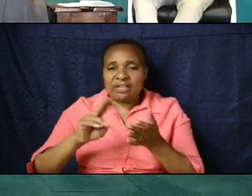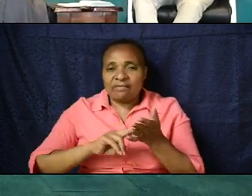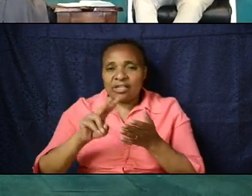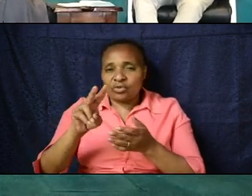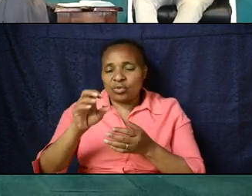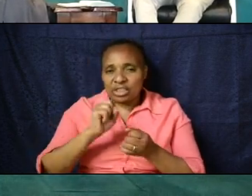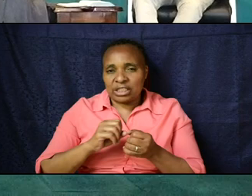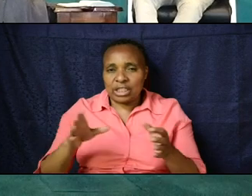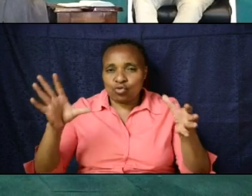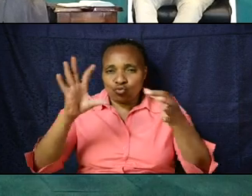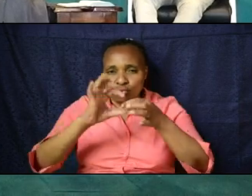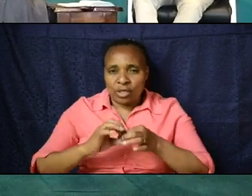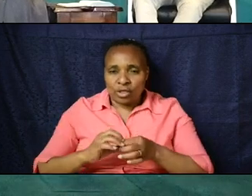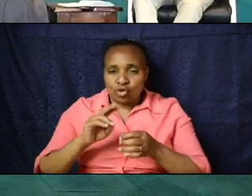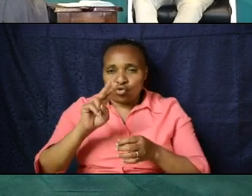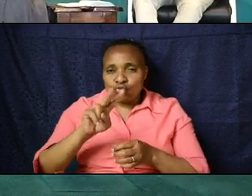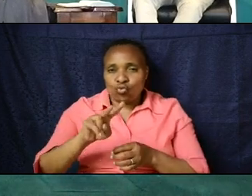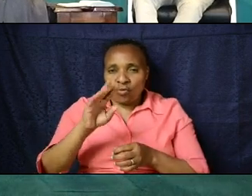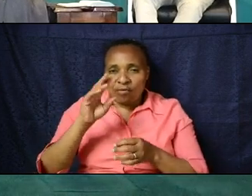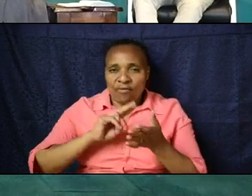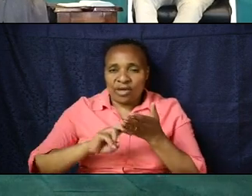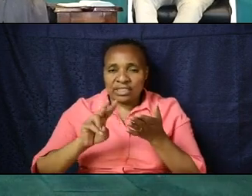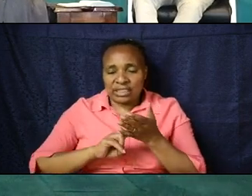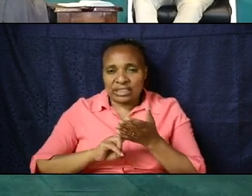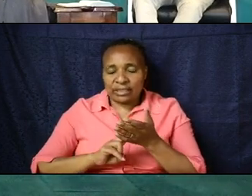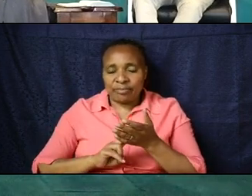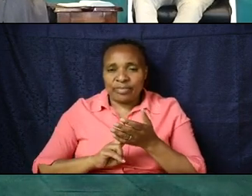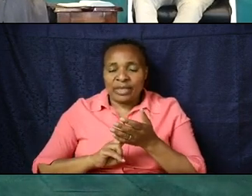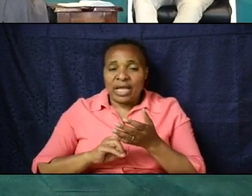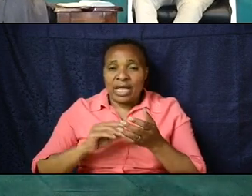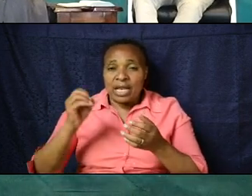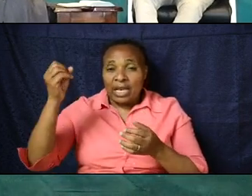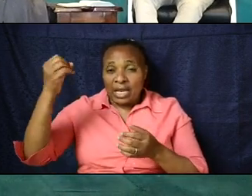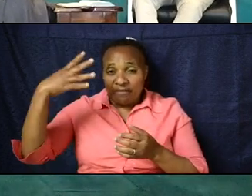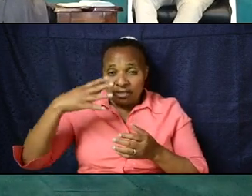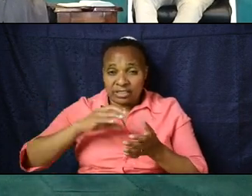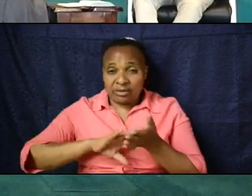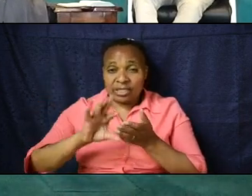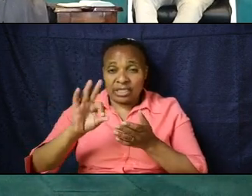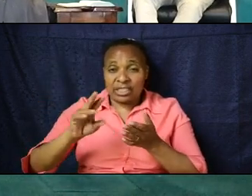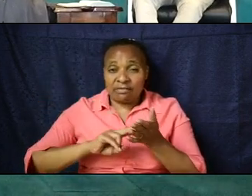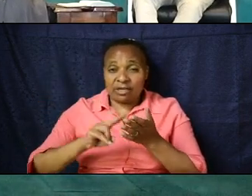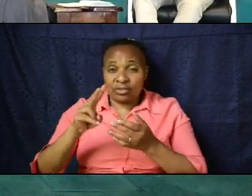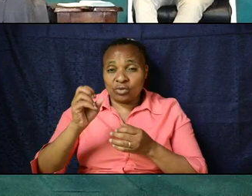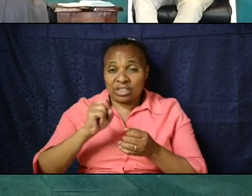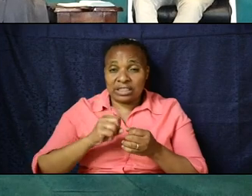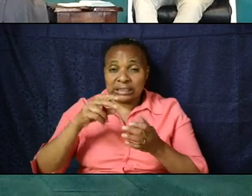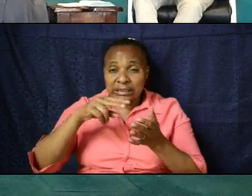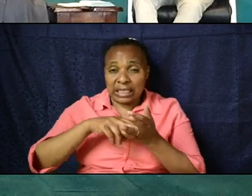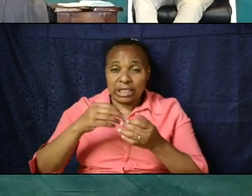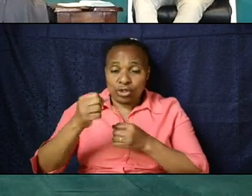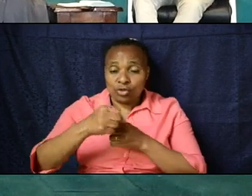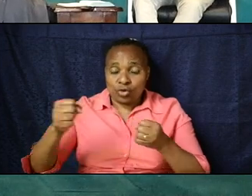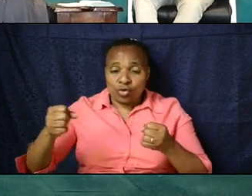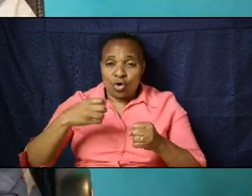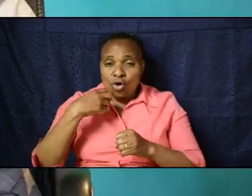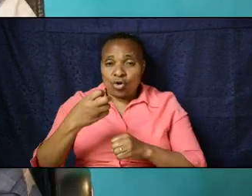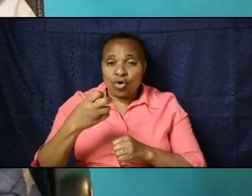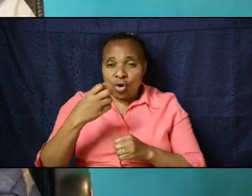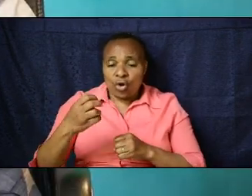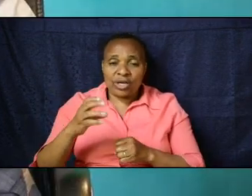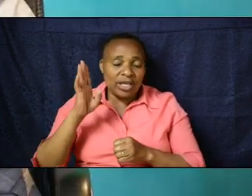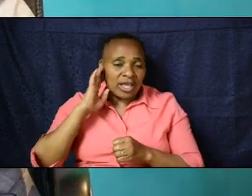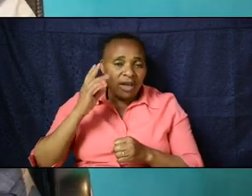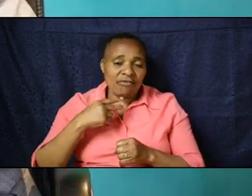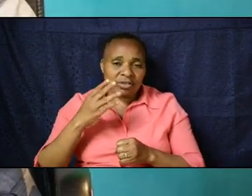we can combine those two verses. So Revelation 3:20 says, "Look, I stand at the door and knock. If you hear my voice